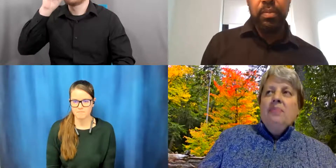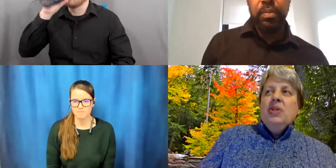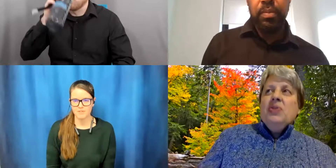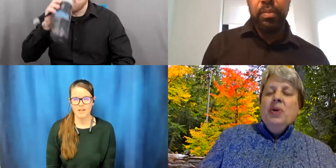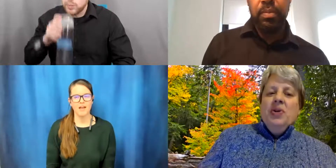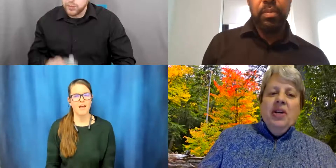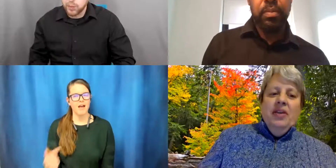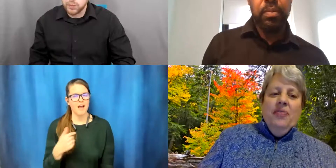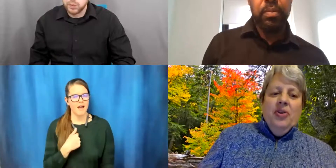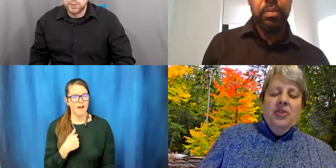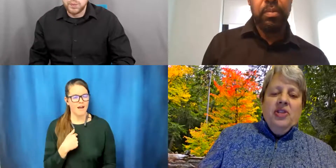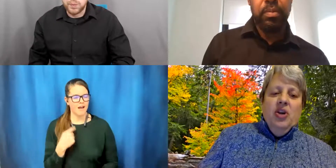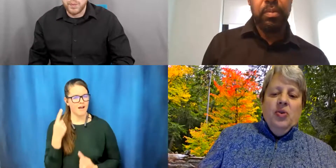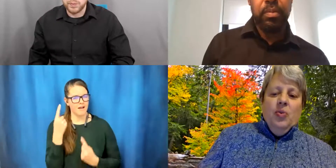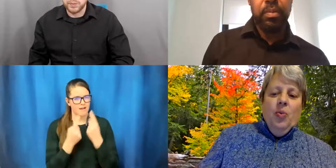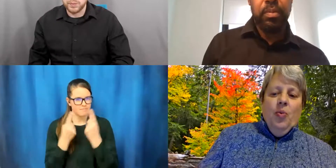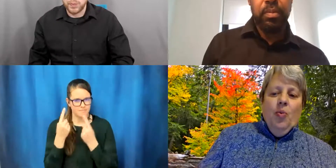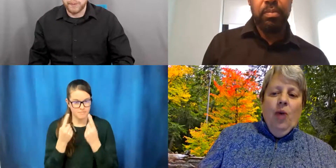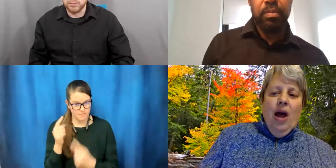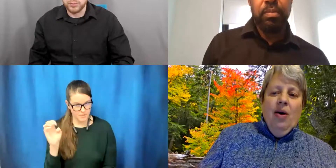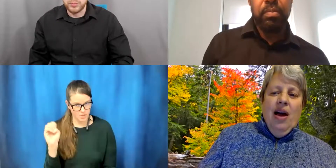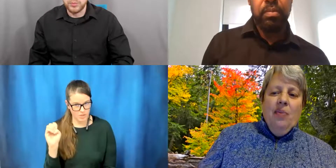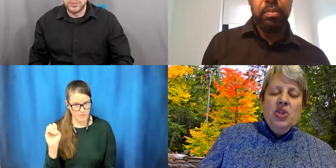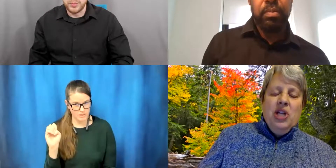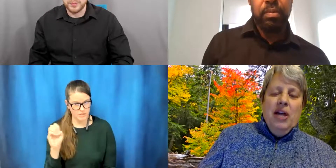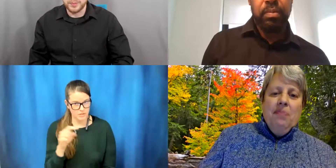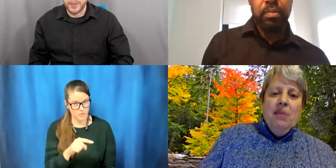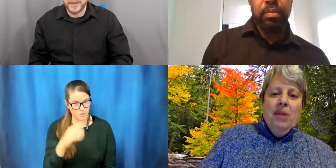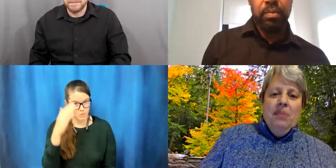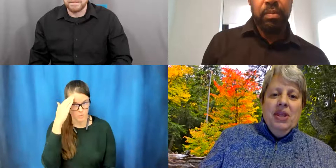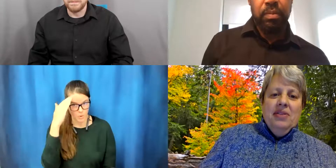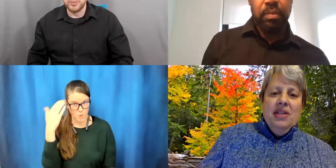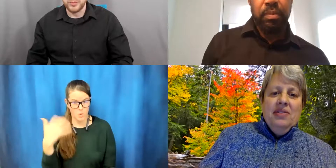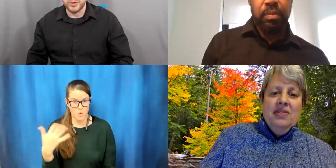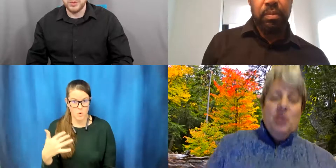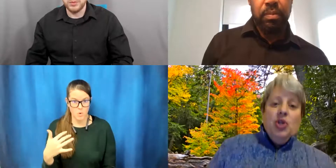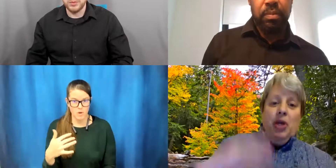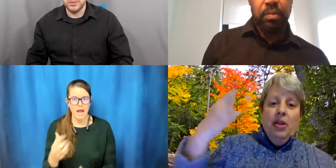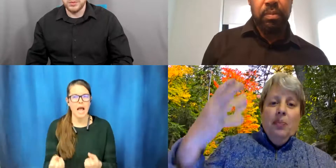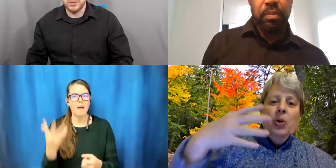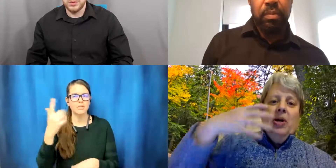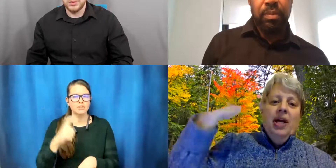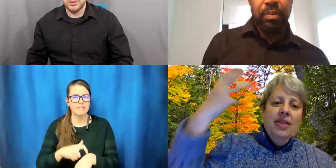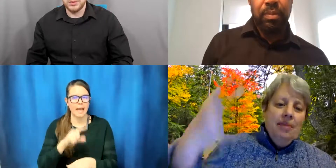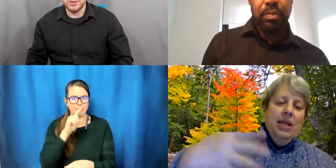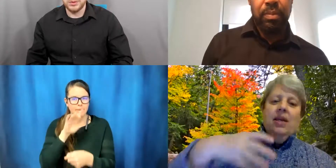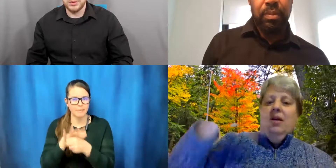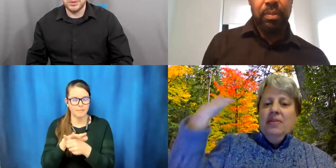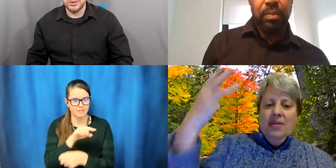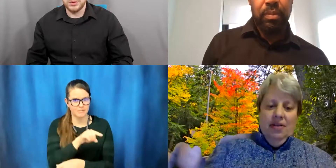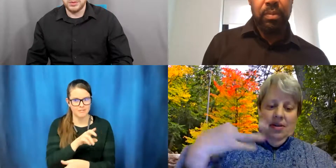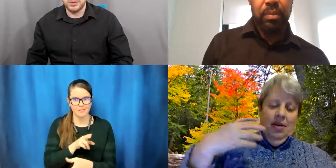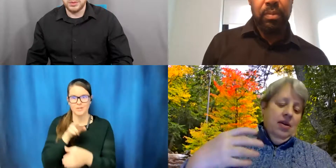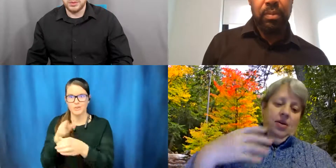I'm just wondering if Ernest knows how much time commitment this is. Is it joining the board and the